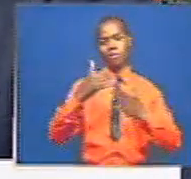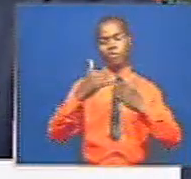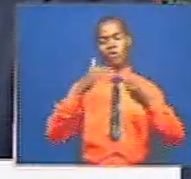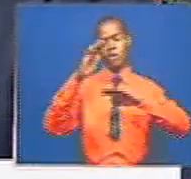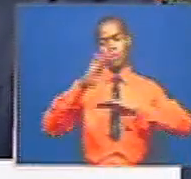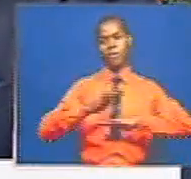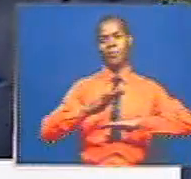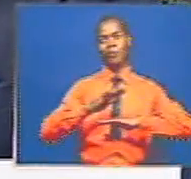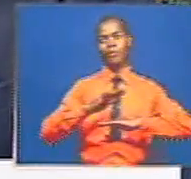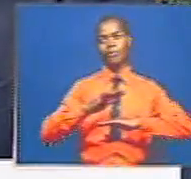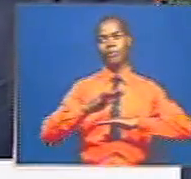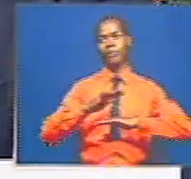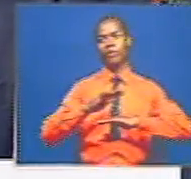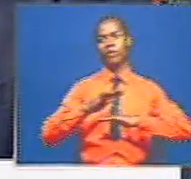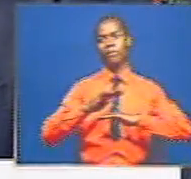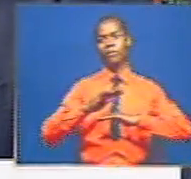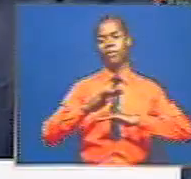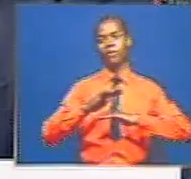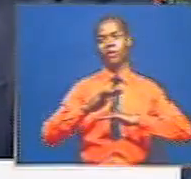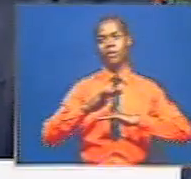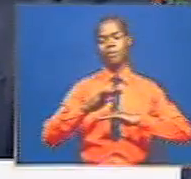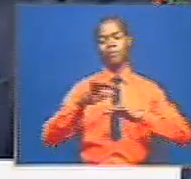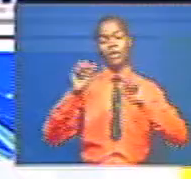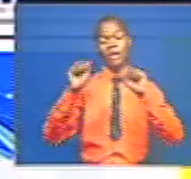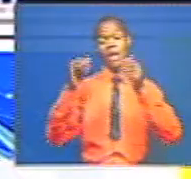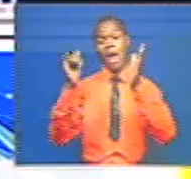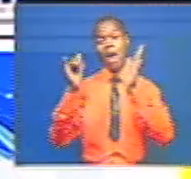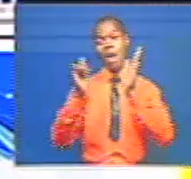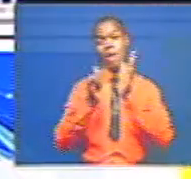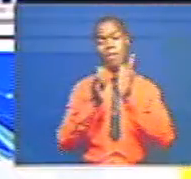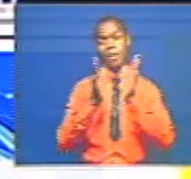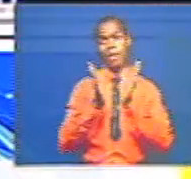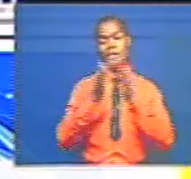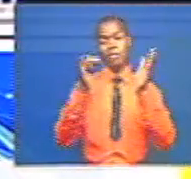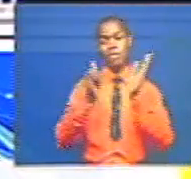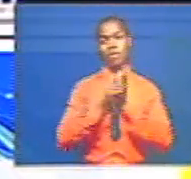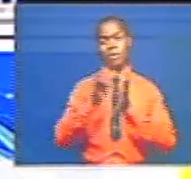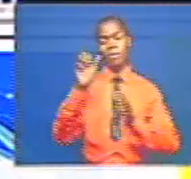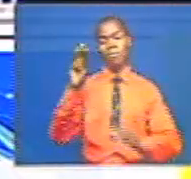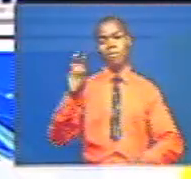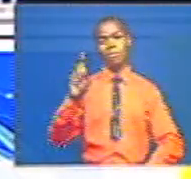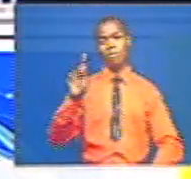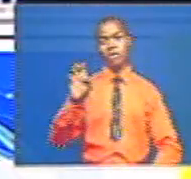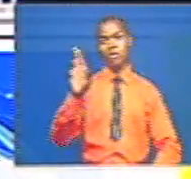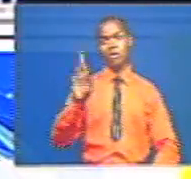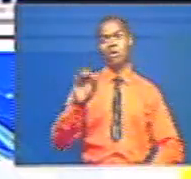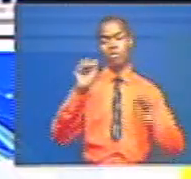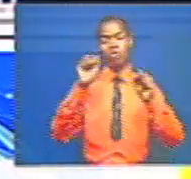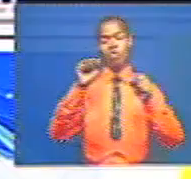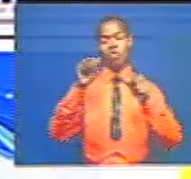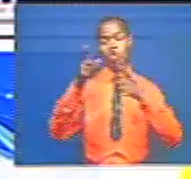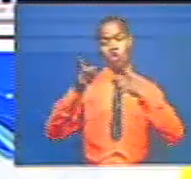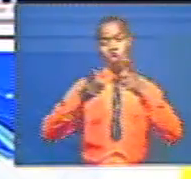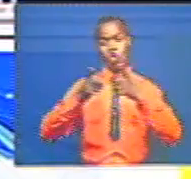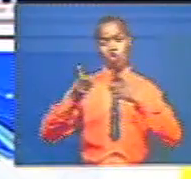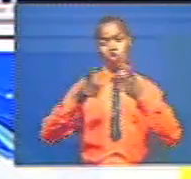We'll have a smart meter. You're looking at within the next 3 years a smart meter. Yes, and that smart meter will be controlled in a central point whereby within